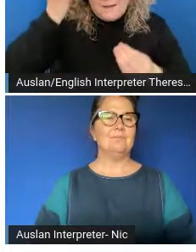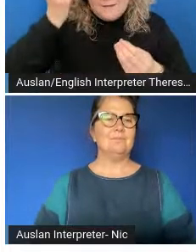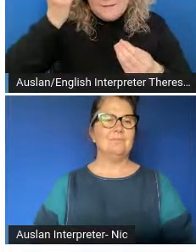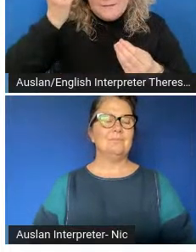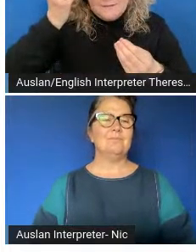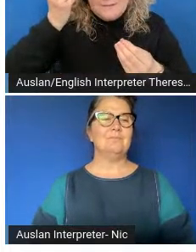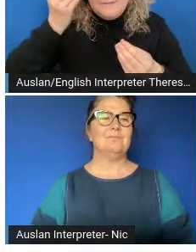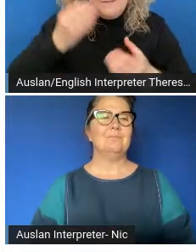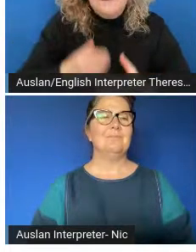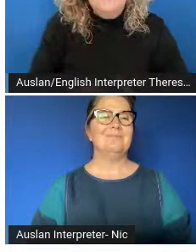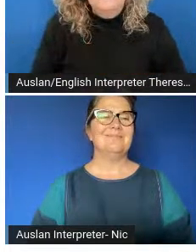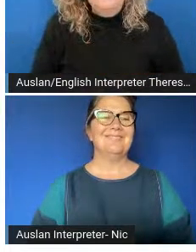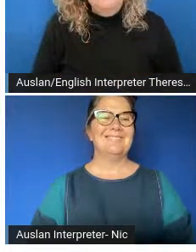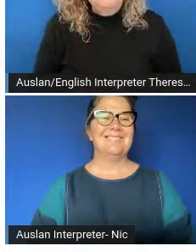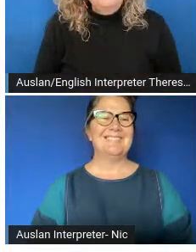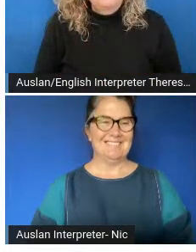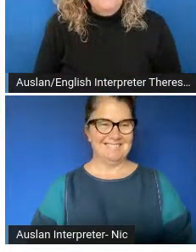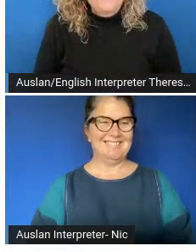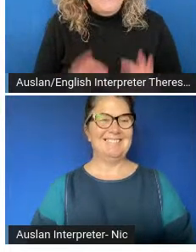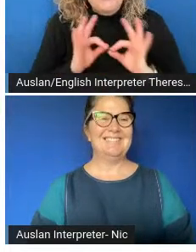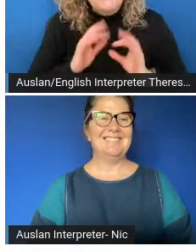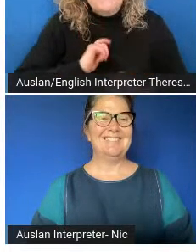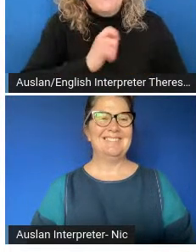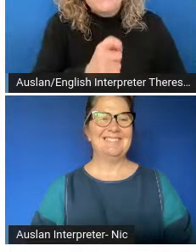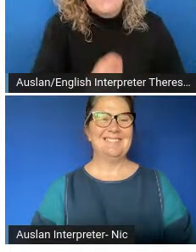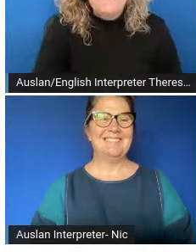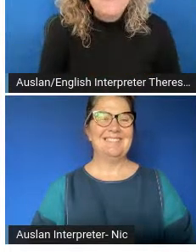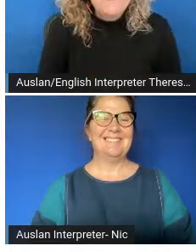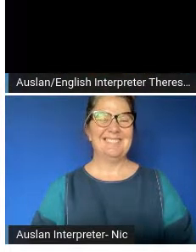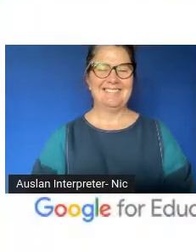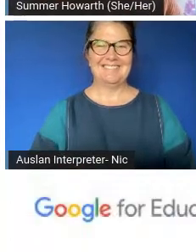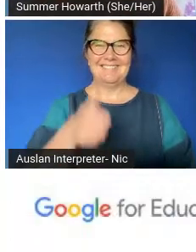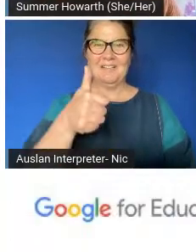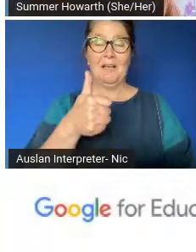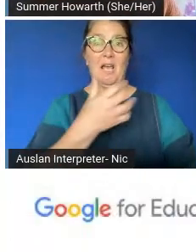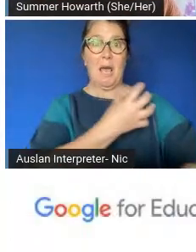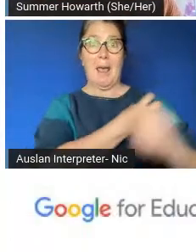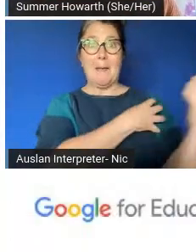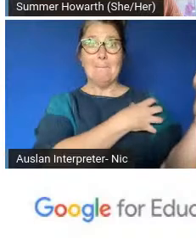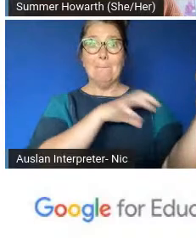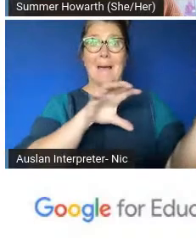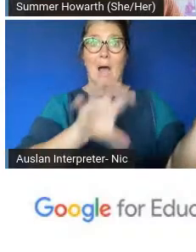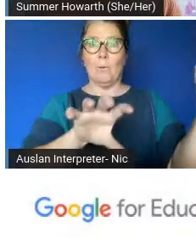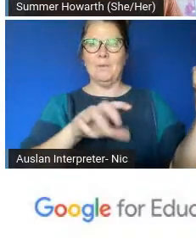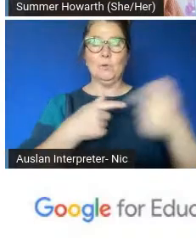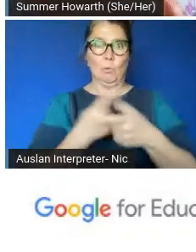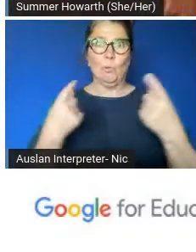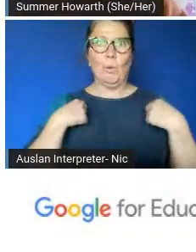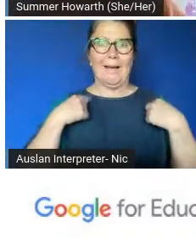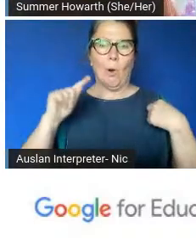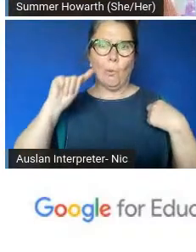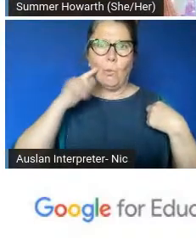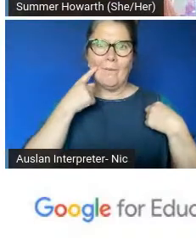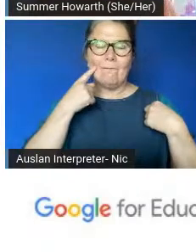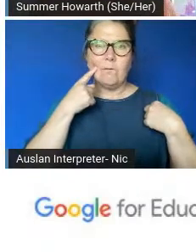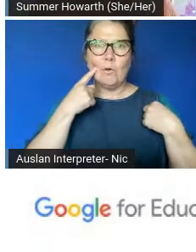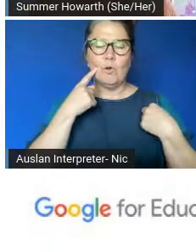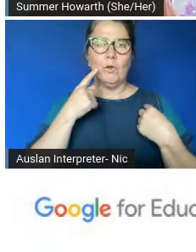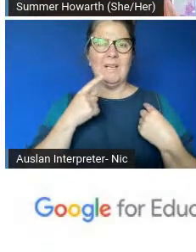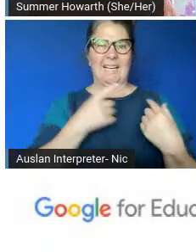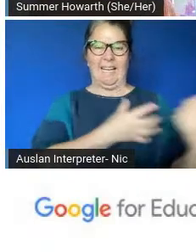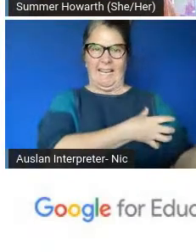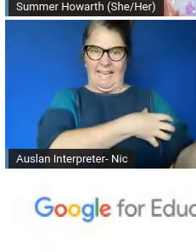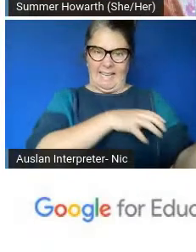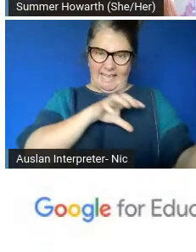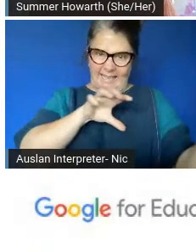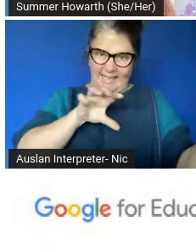that we have to deliberately give students, and of course they have to deliberately take. And within that